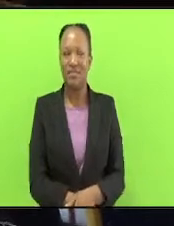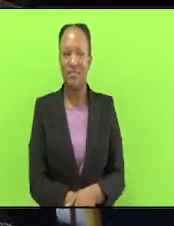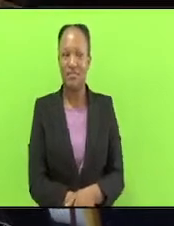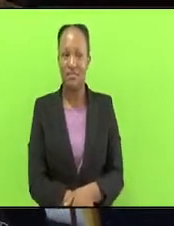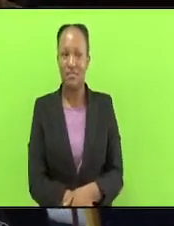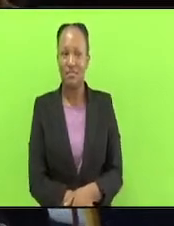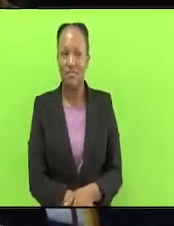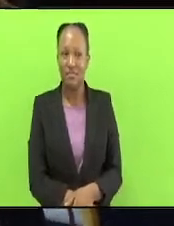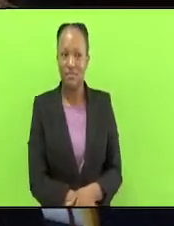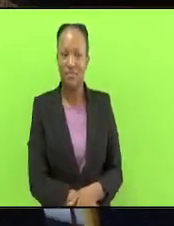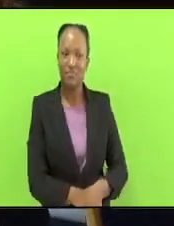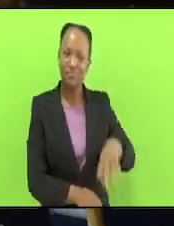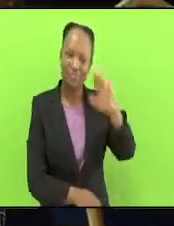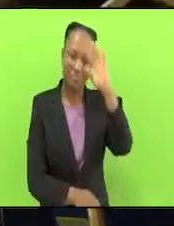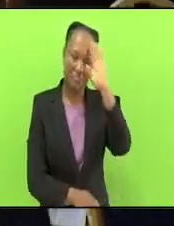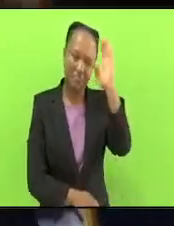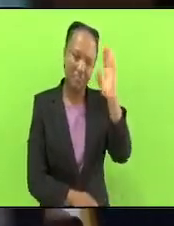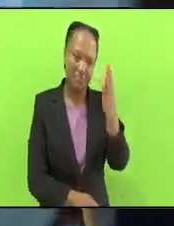Bagolo dumelang.